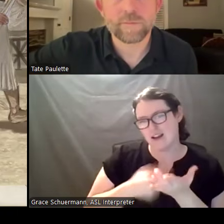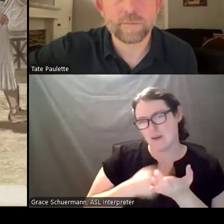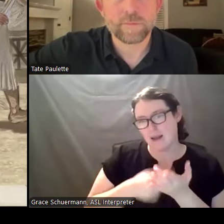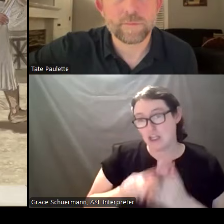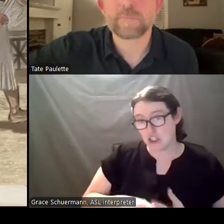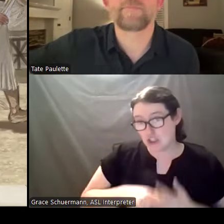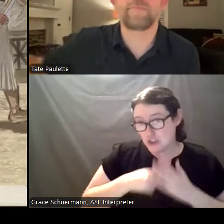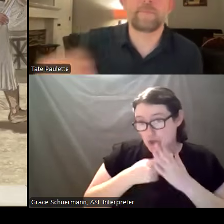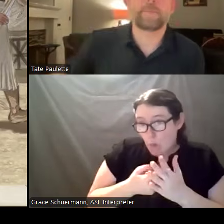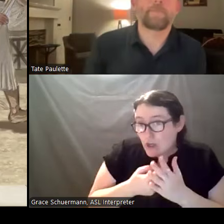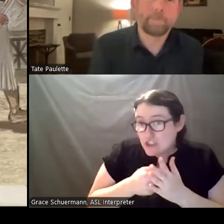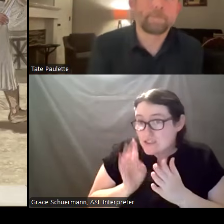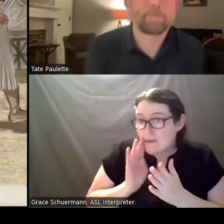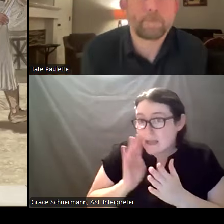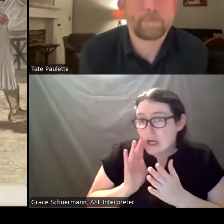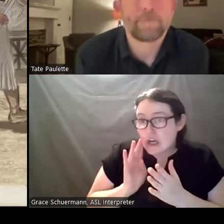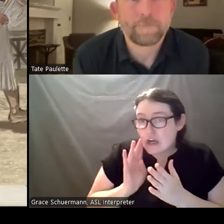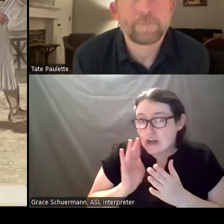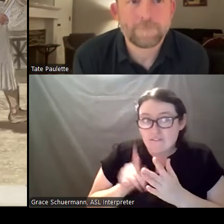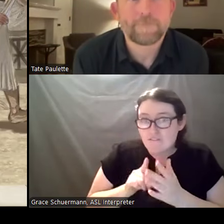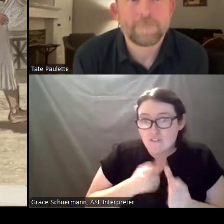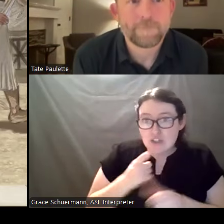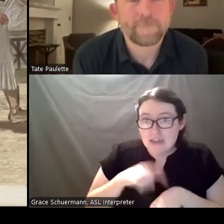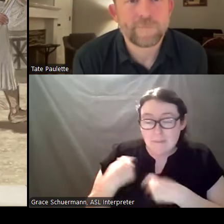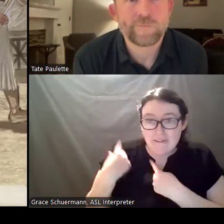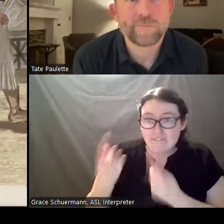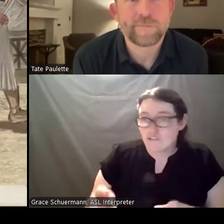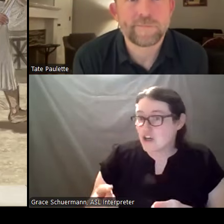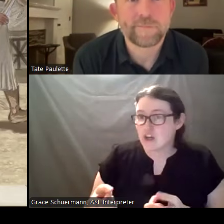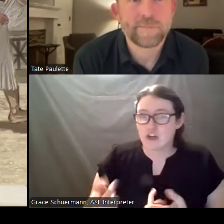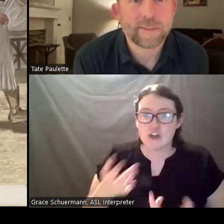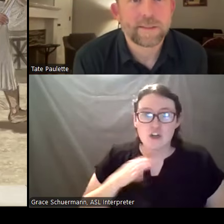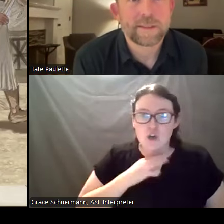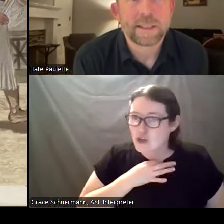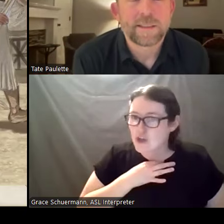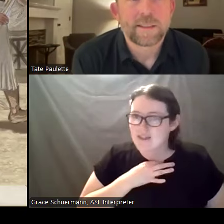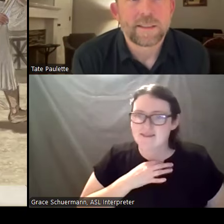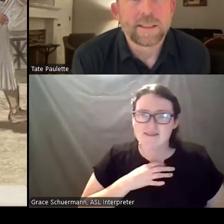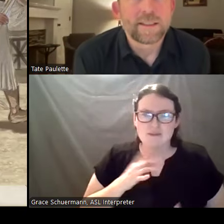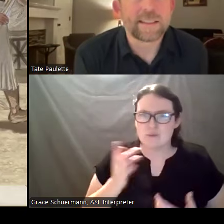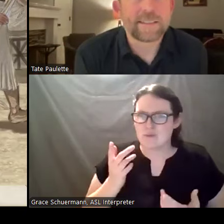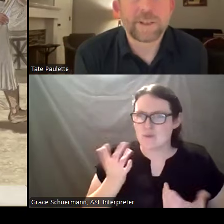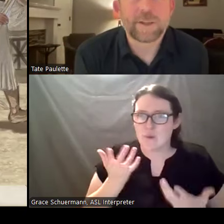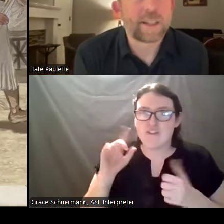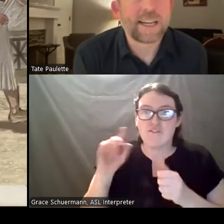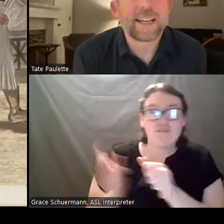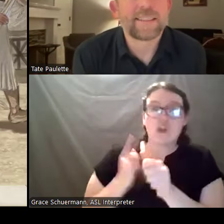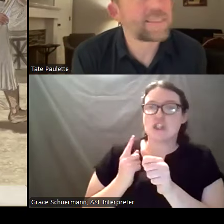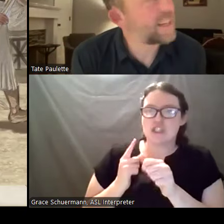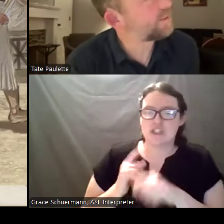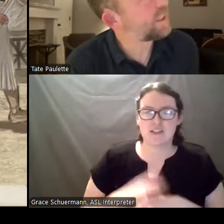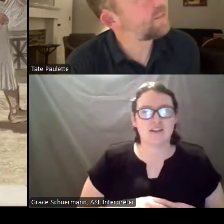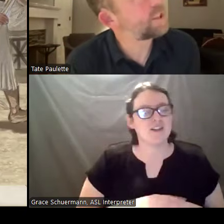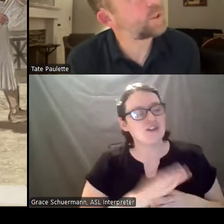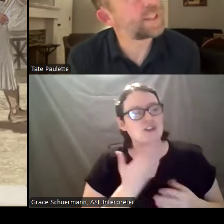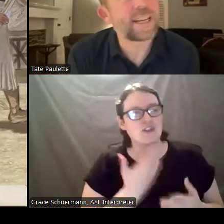beer here? Can you speak to the origins of beer? There's a lot of curiosity about, where first. Yes, great question. I did skate